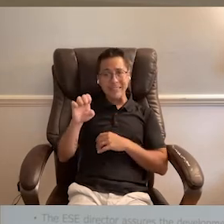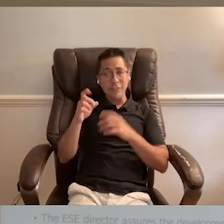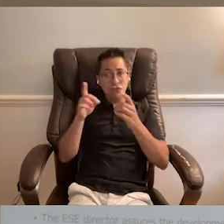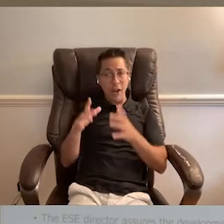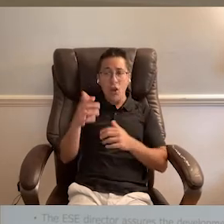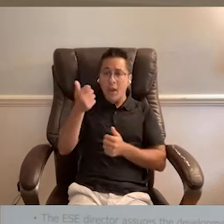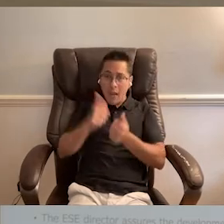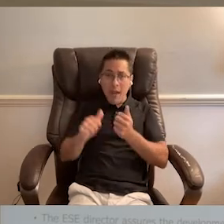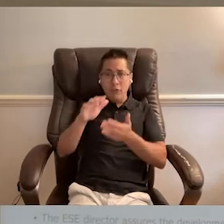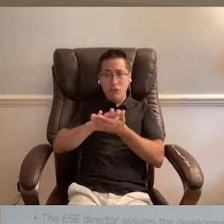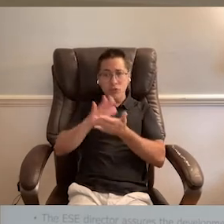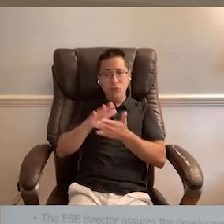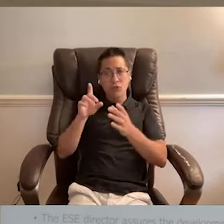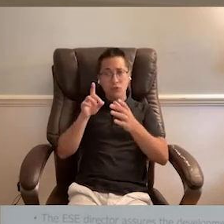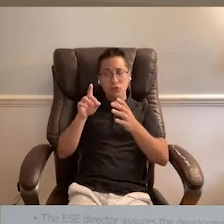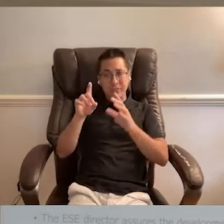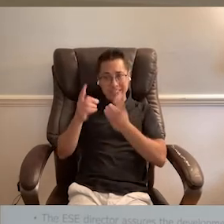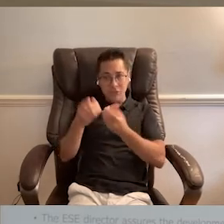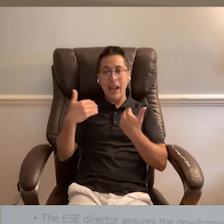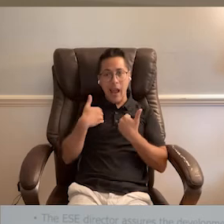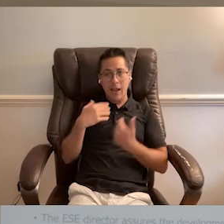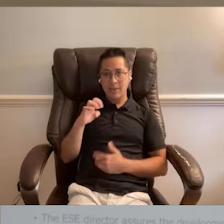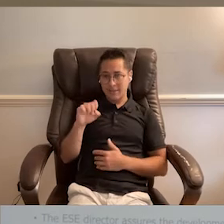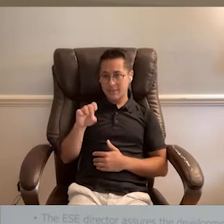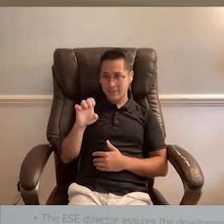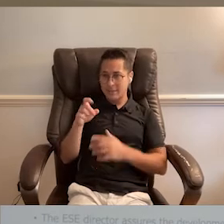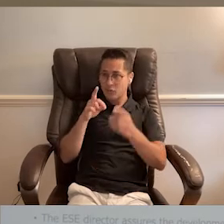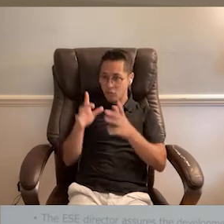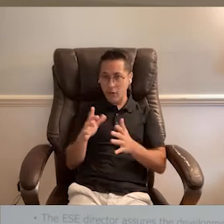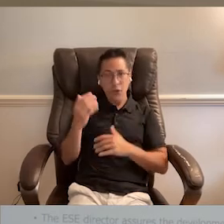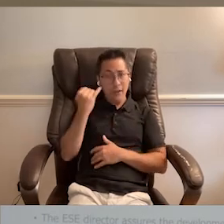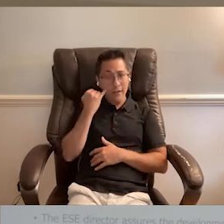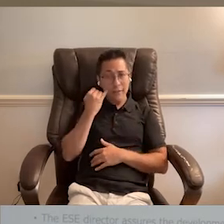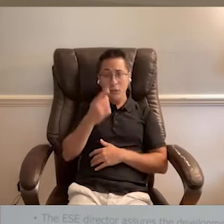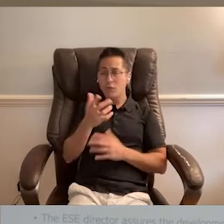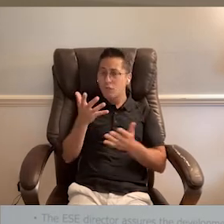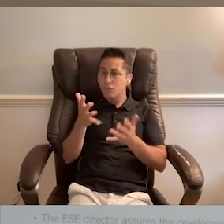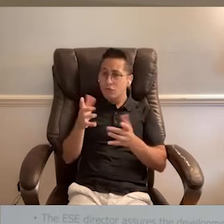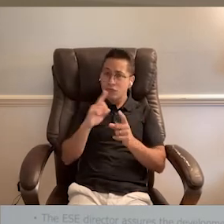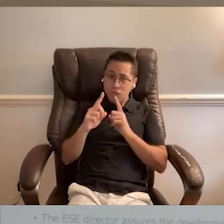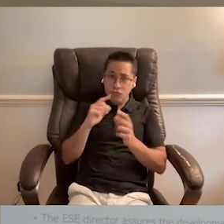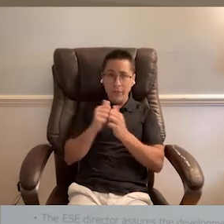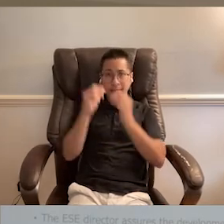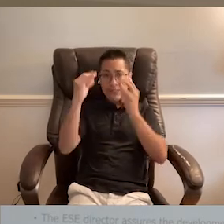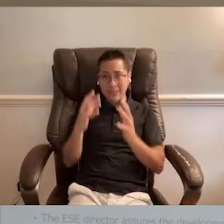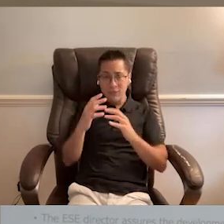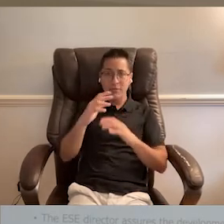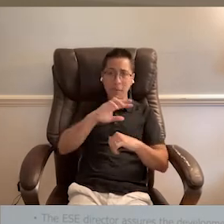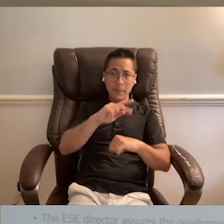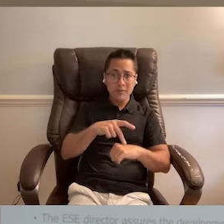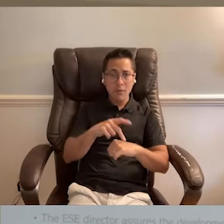an ESC director. So if you've talked to the teacher, if you've talked to the principal, you're still getting a